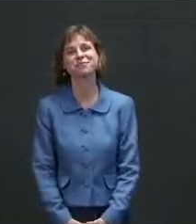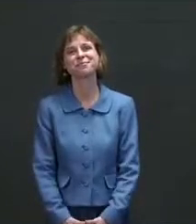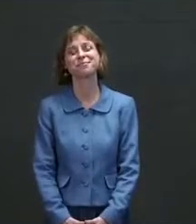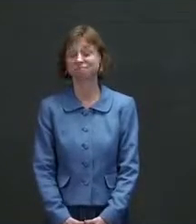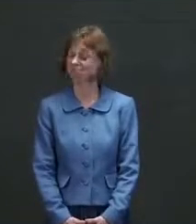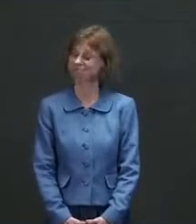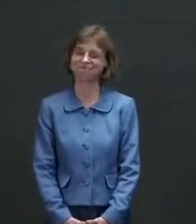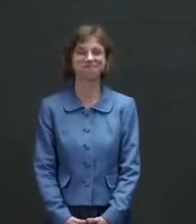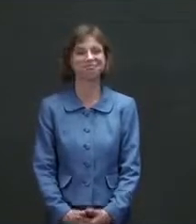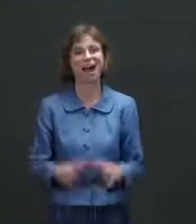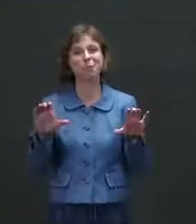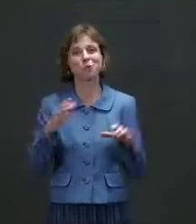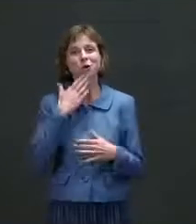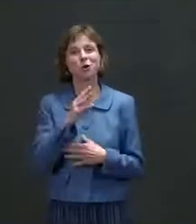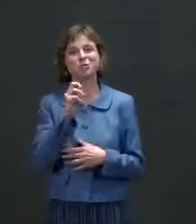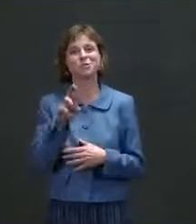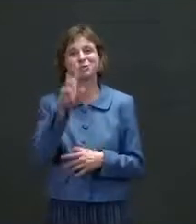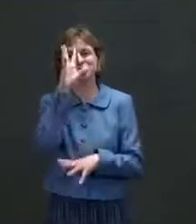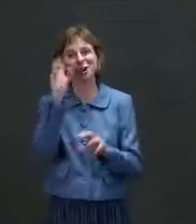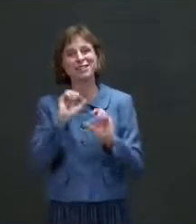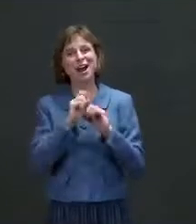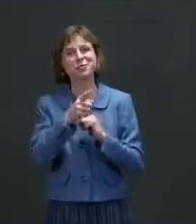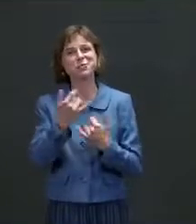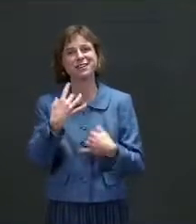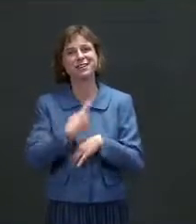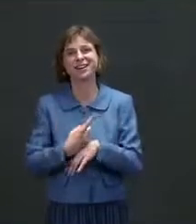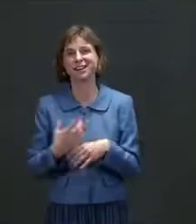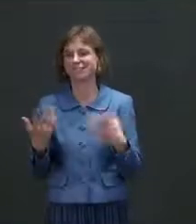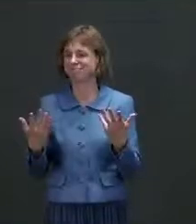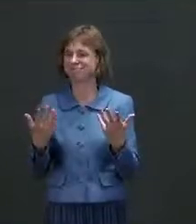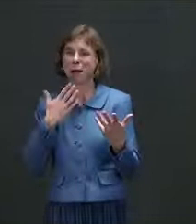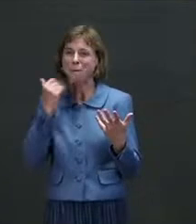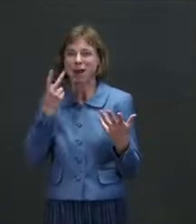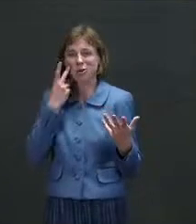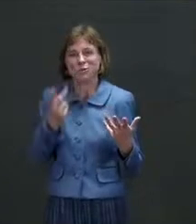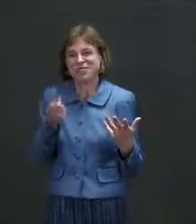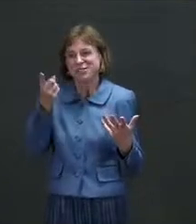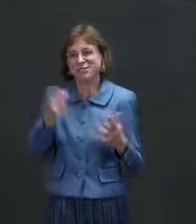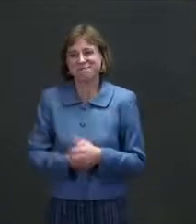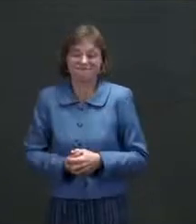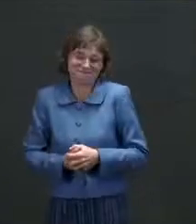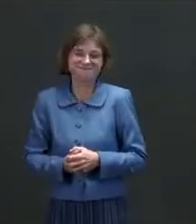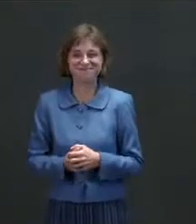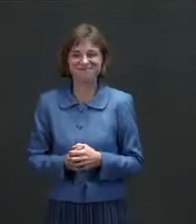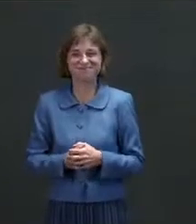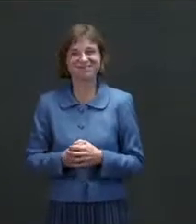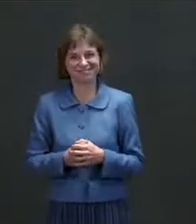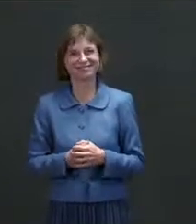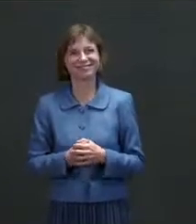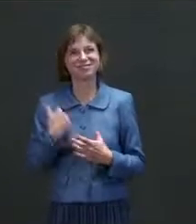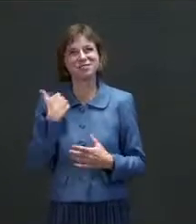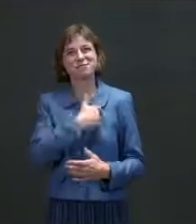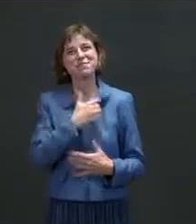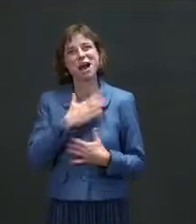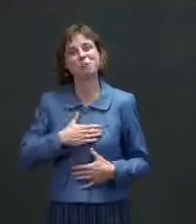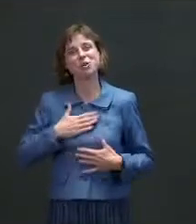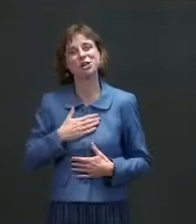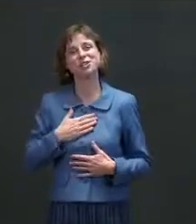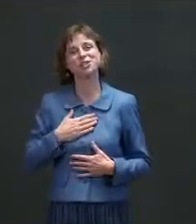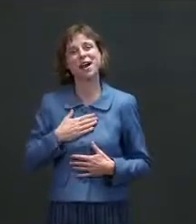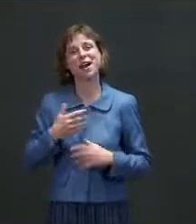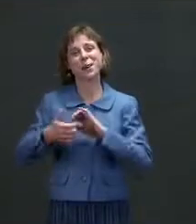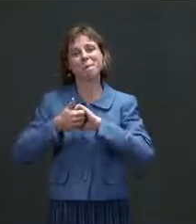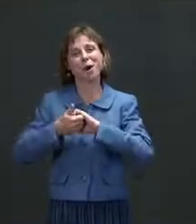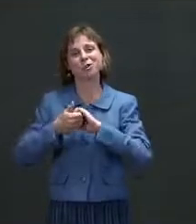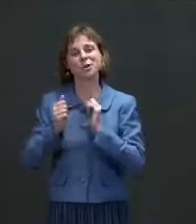I'm doing good, Mr. President. How are you today? Better for seeing you, man. Well, we appreciate the partnership with